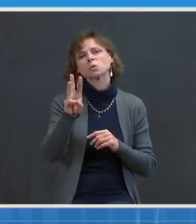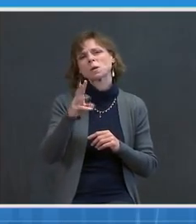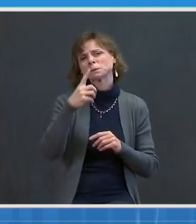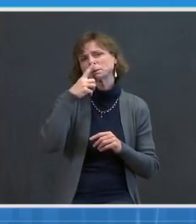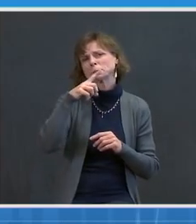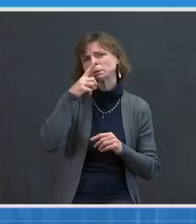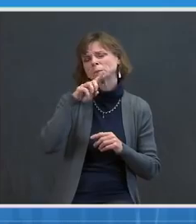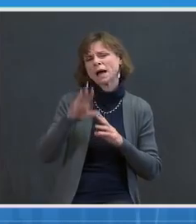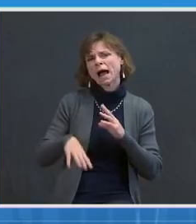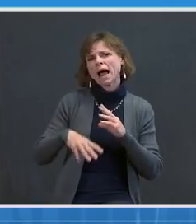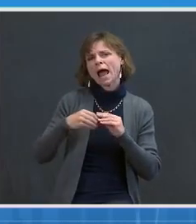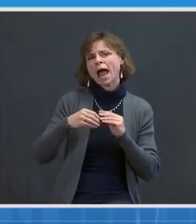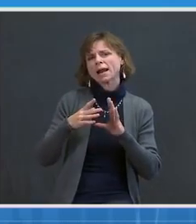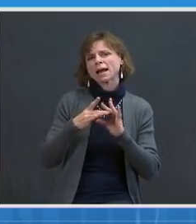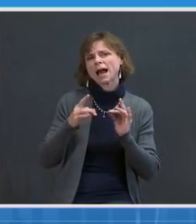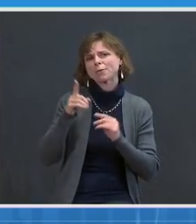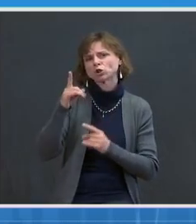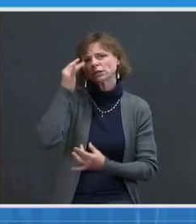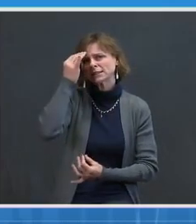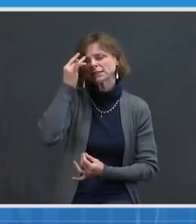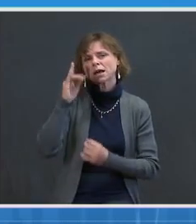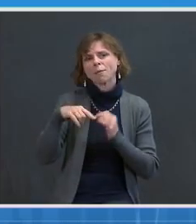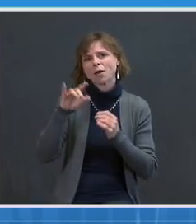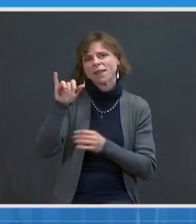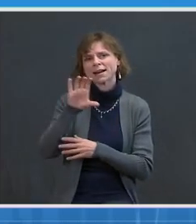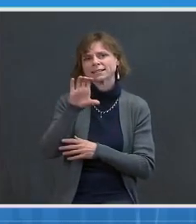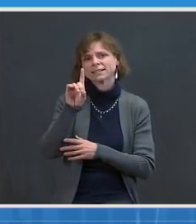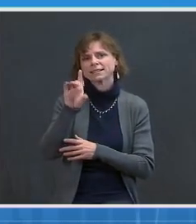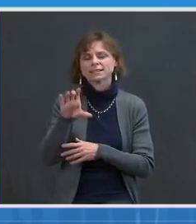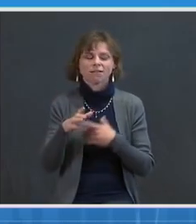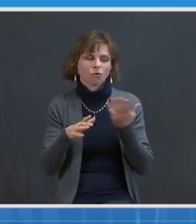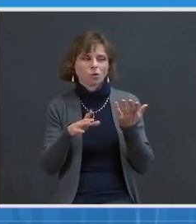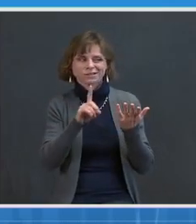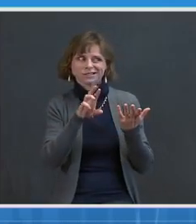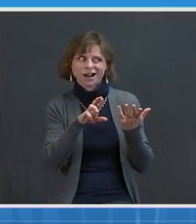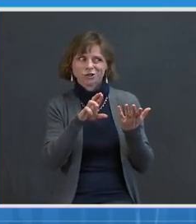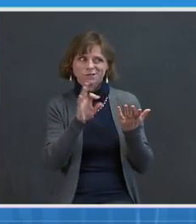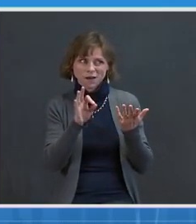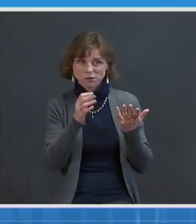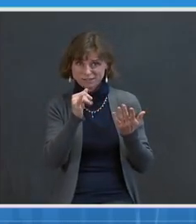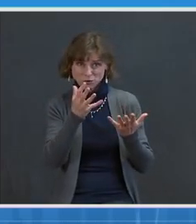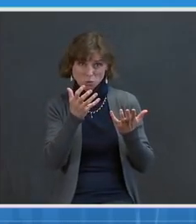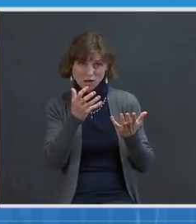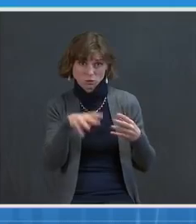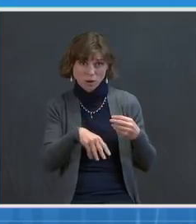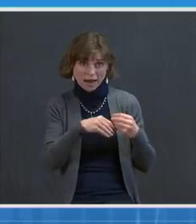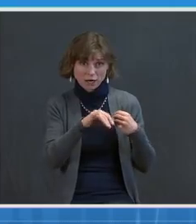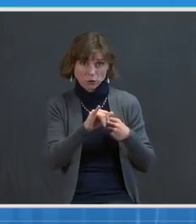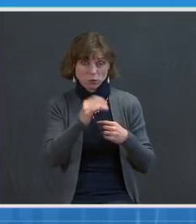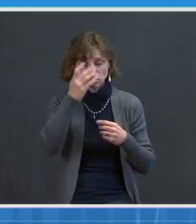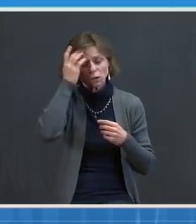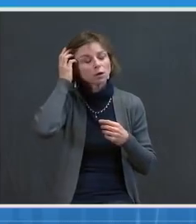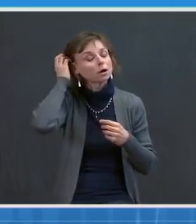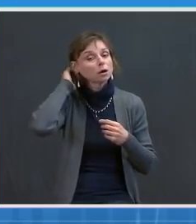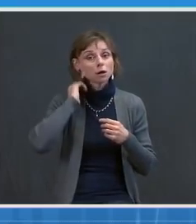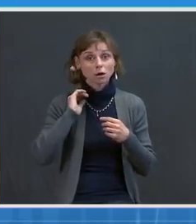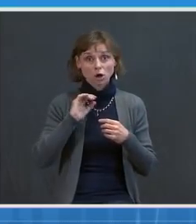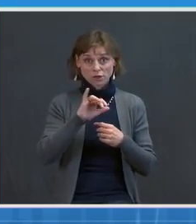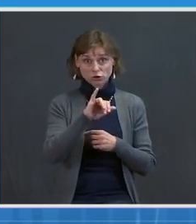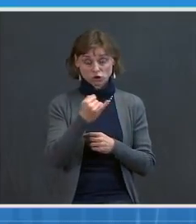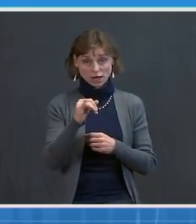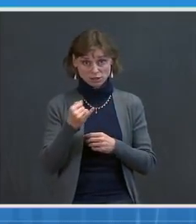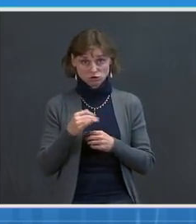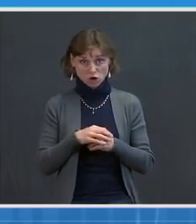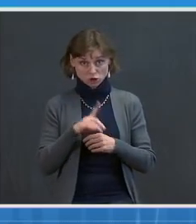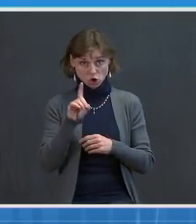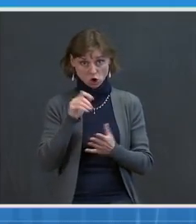comment about how she's thinking about this at the CDC, and of course, Dr. Fauci, if you want to add as well. The Johnson & Johnson 100